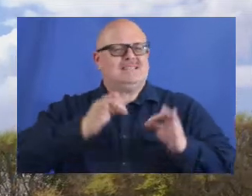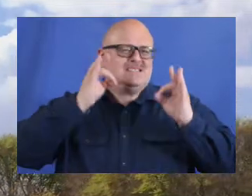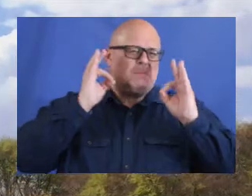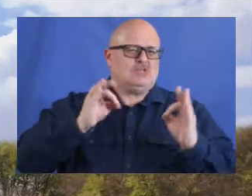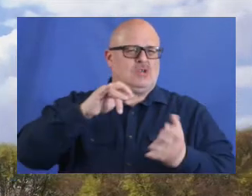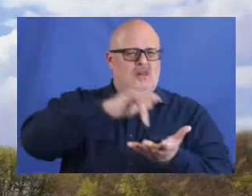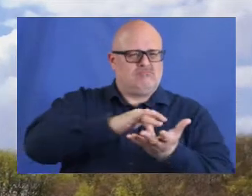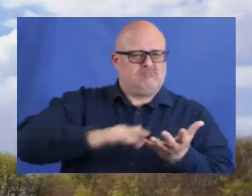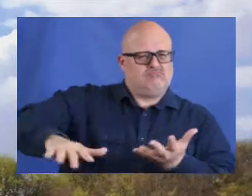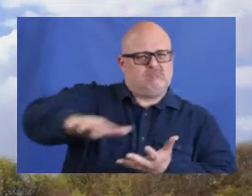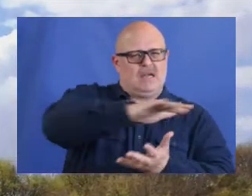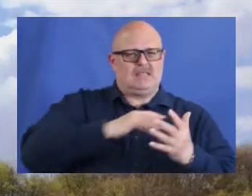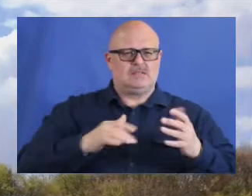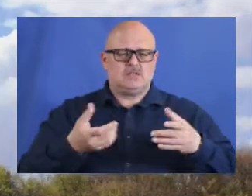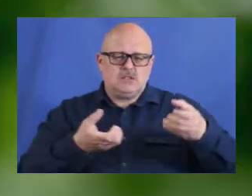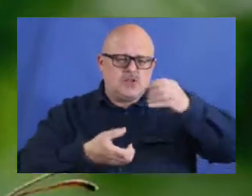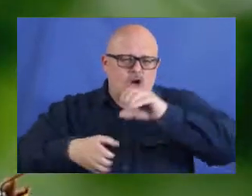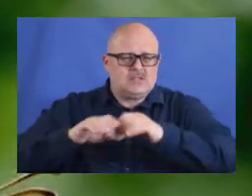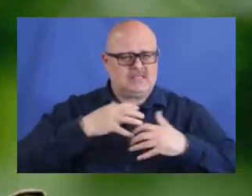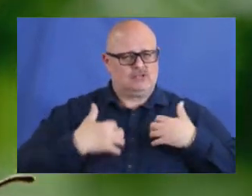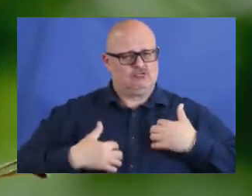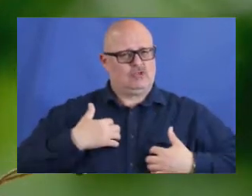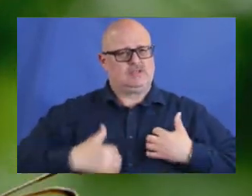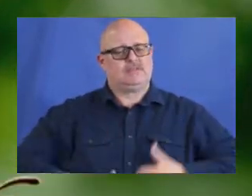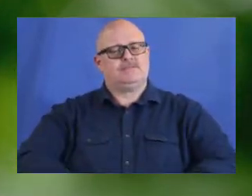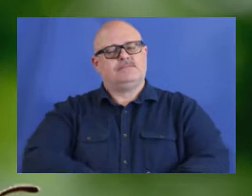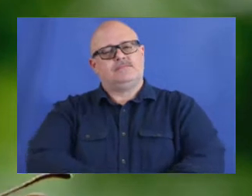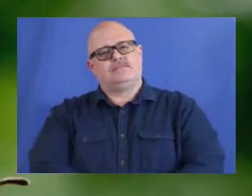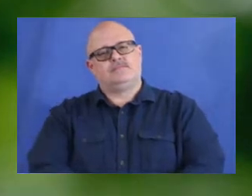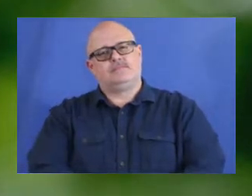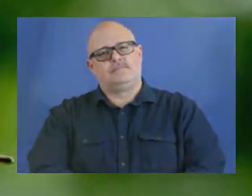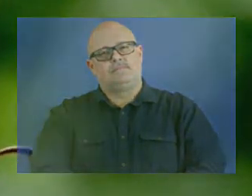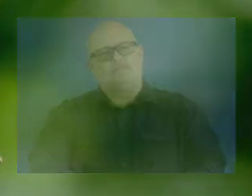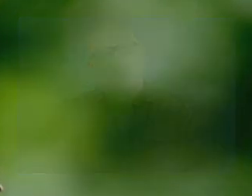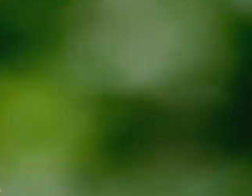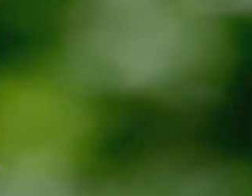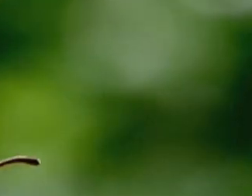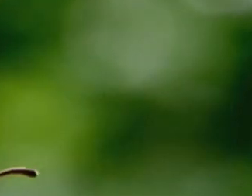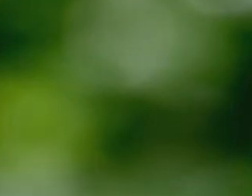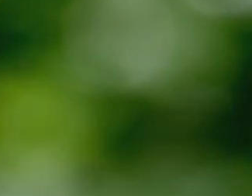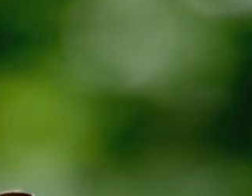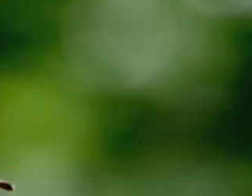It's also a site of special scientific interest due to the rich variety of plants and animals that can be found here.